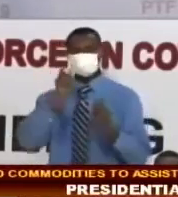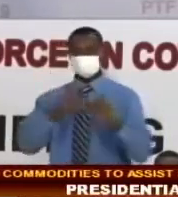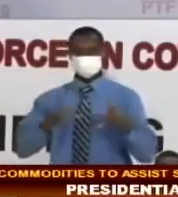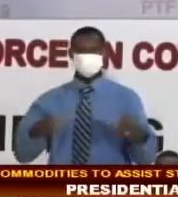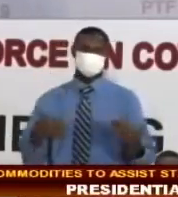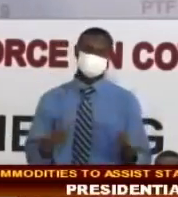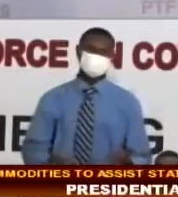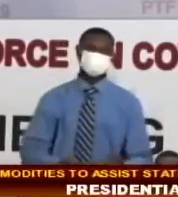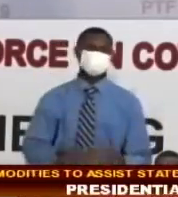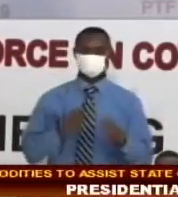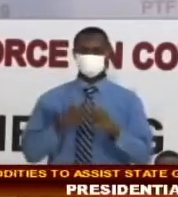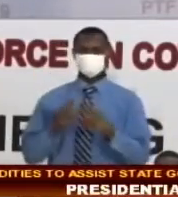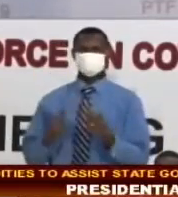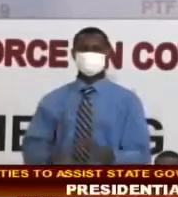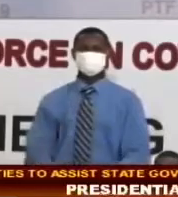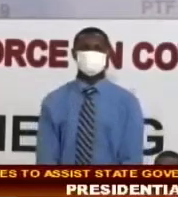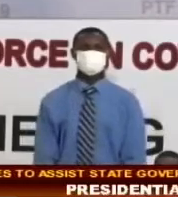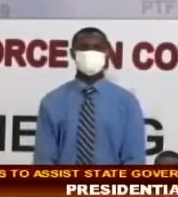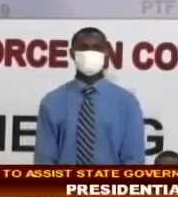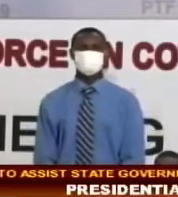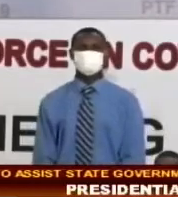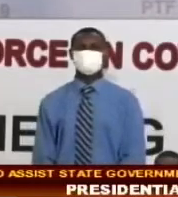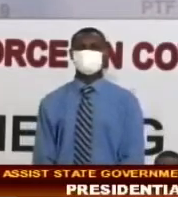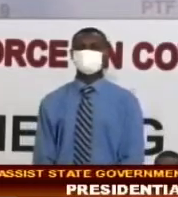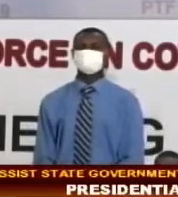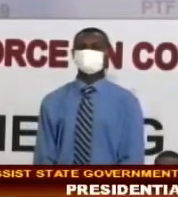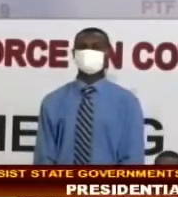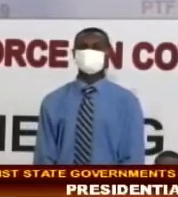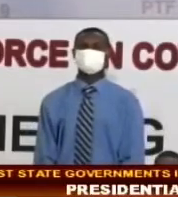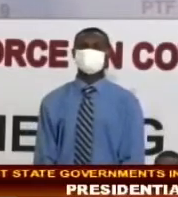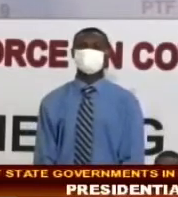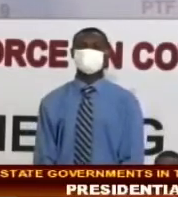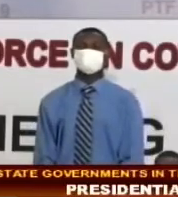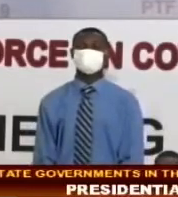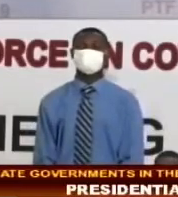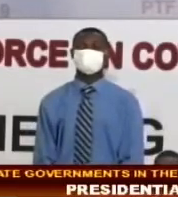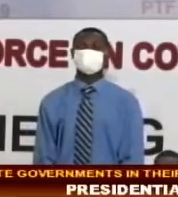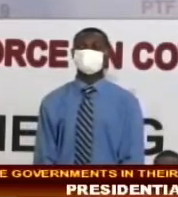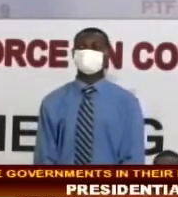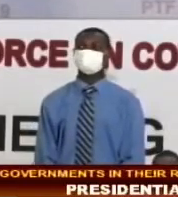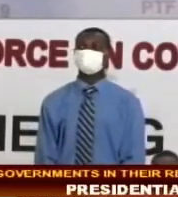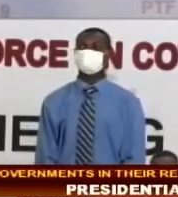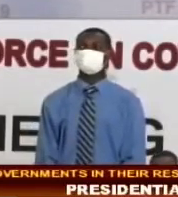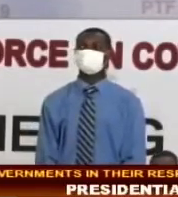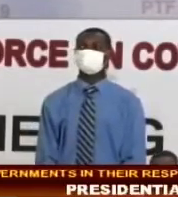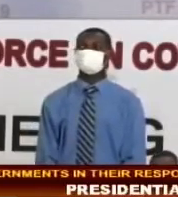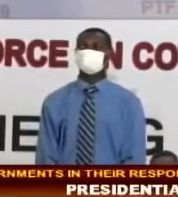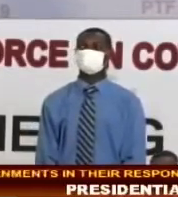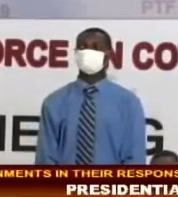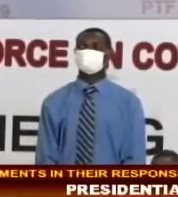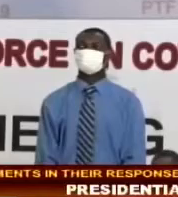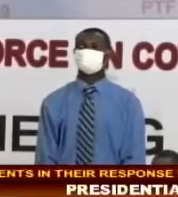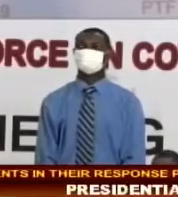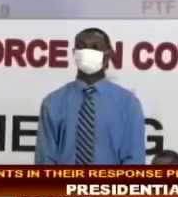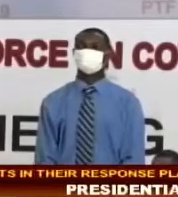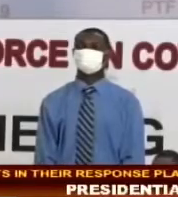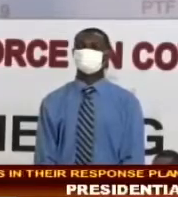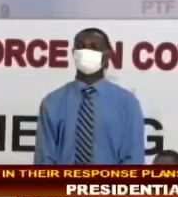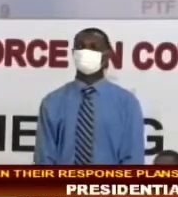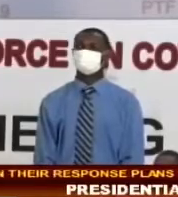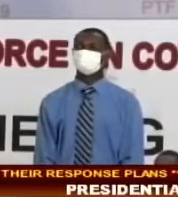ga-eji wụrụ ya agbaghị ya mara mgbe ihe ndị ekwughe ma mịa na papa ya ha kụziere ya jie otu a na-esi mee ya wụrụ na ya